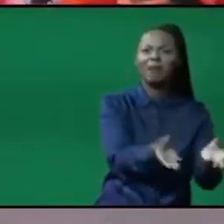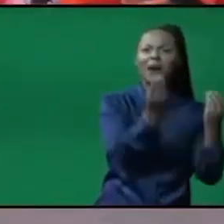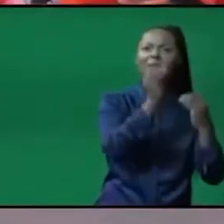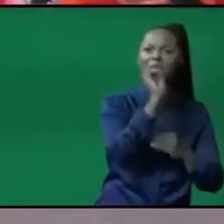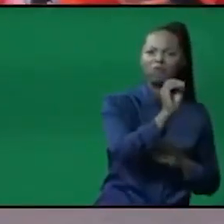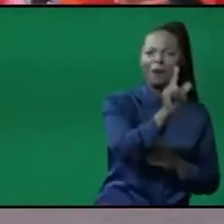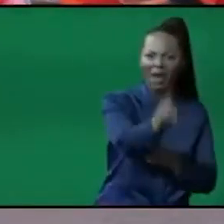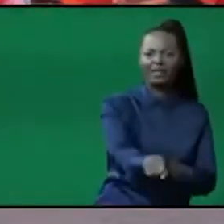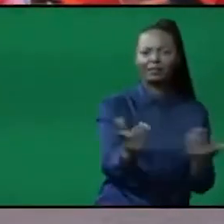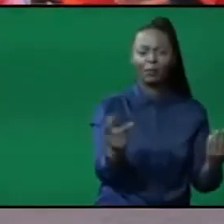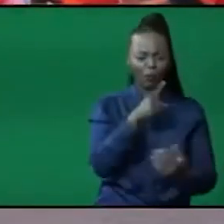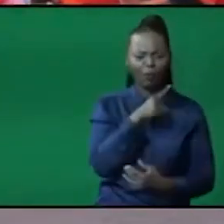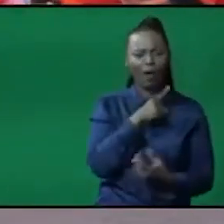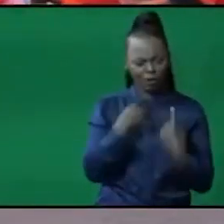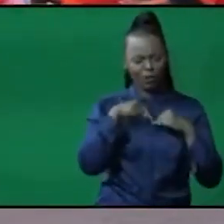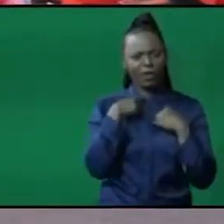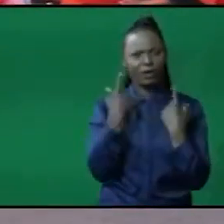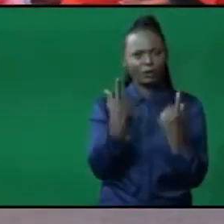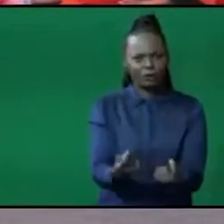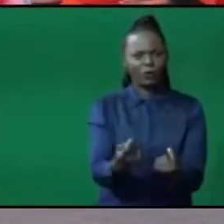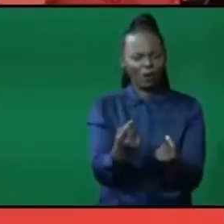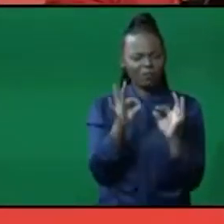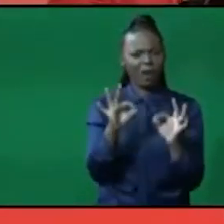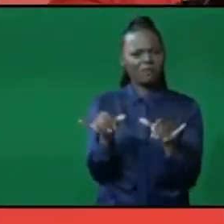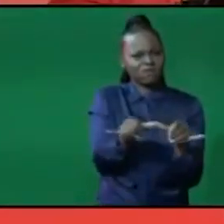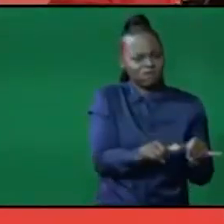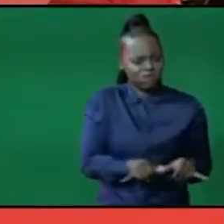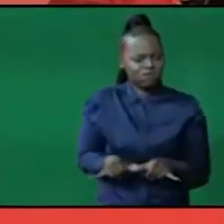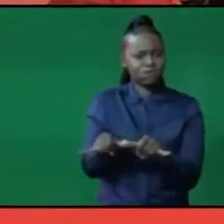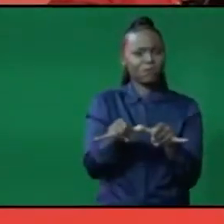it in such a way that